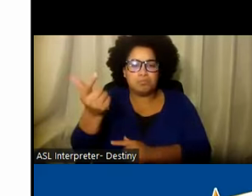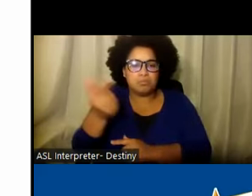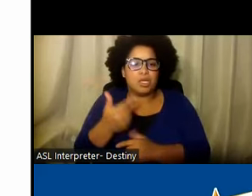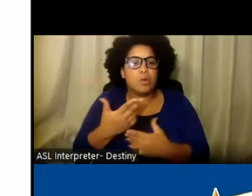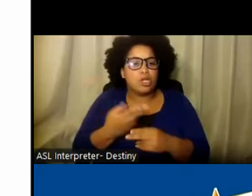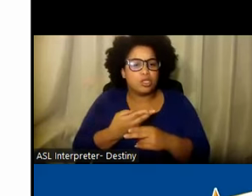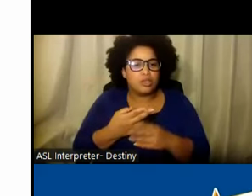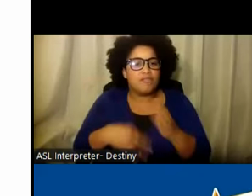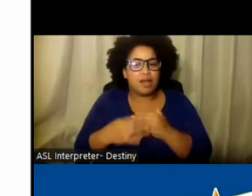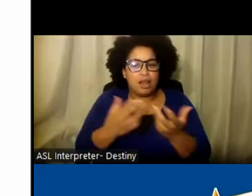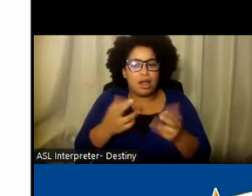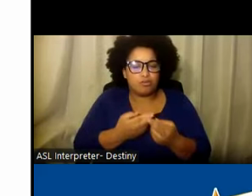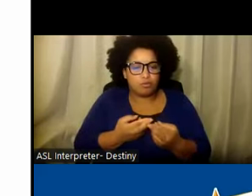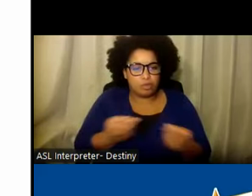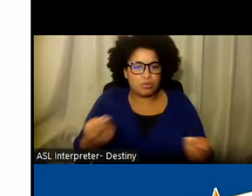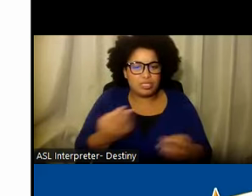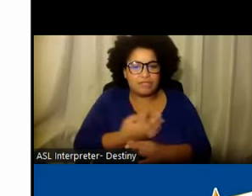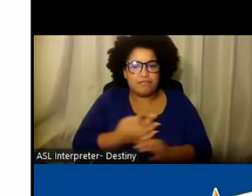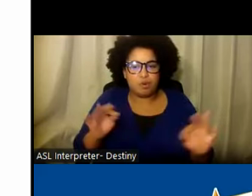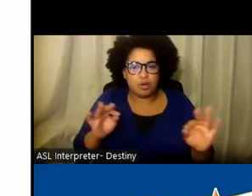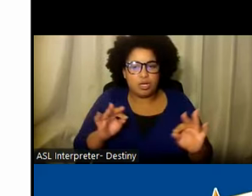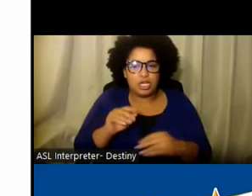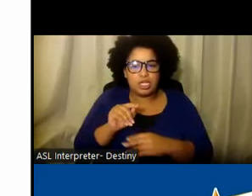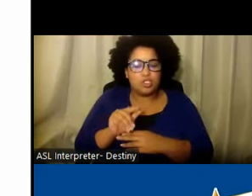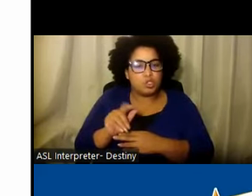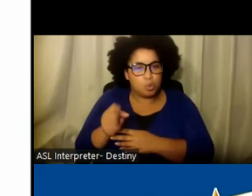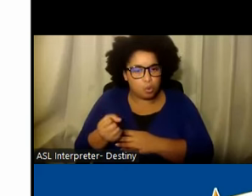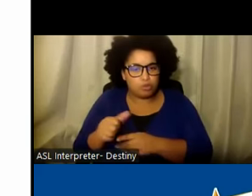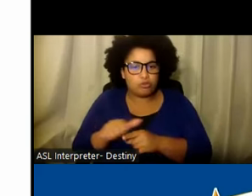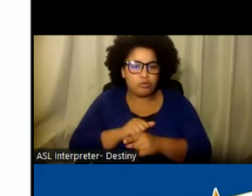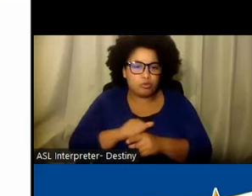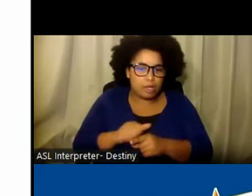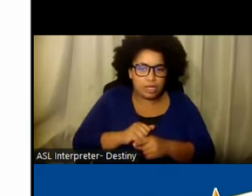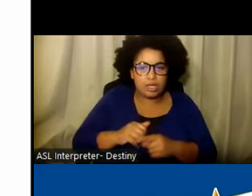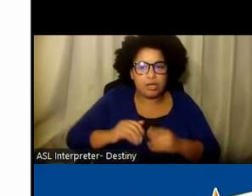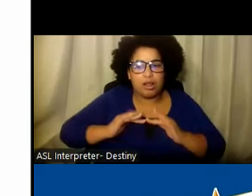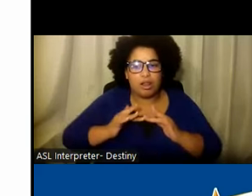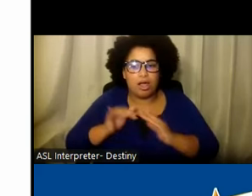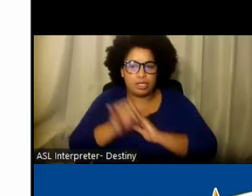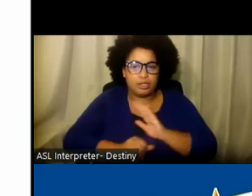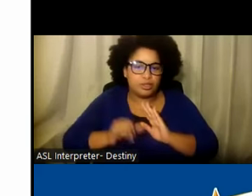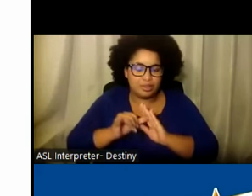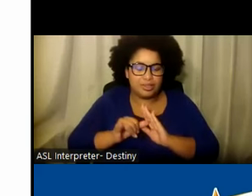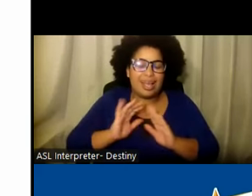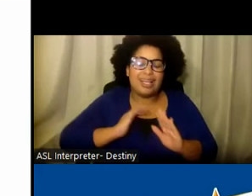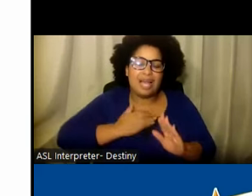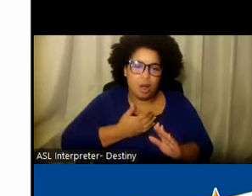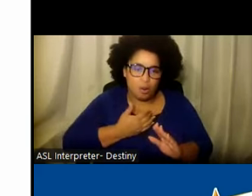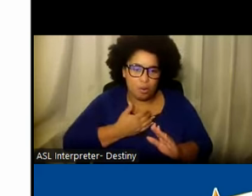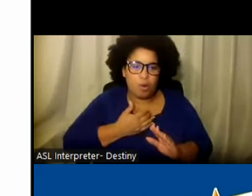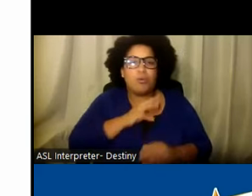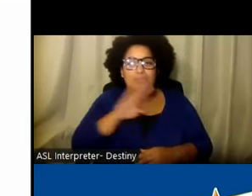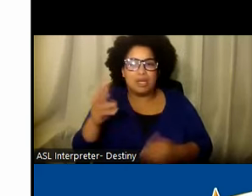lot of resources for free, including tools, trainings online, on YouTube, and our webpage as